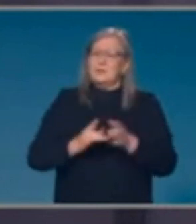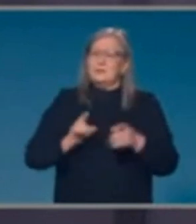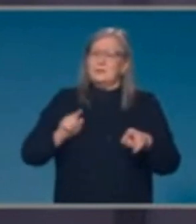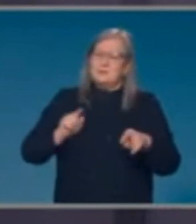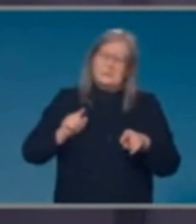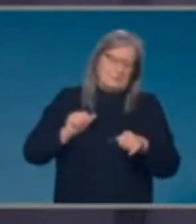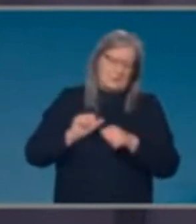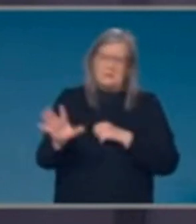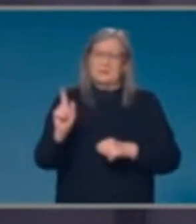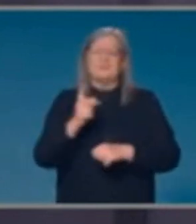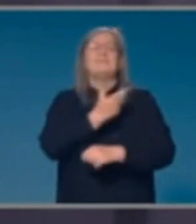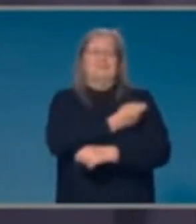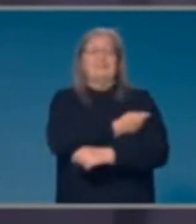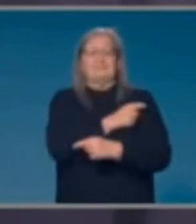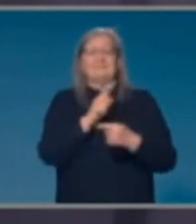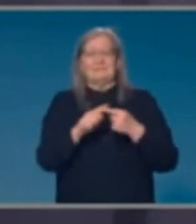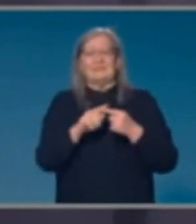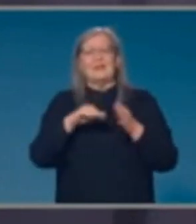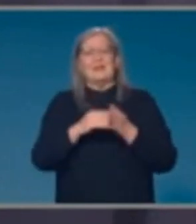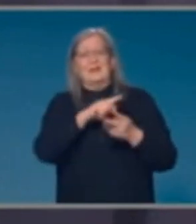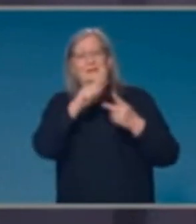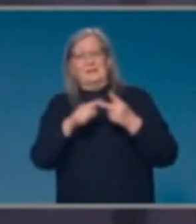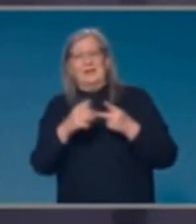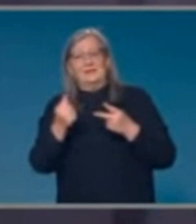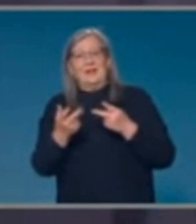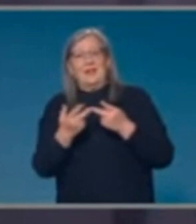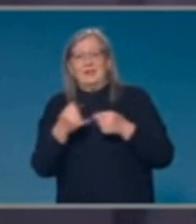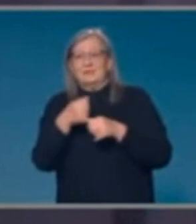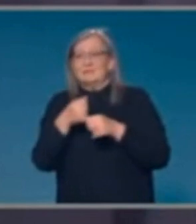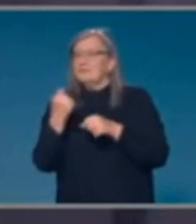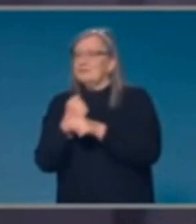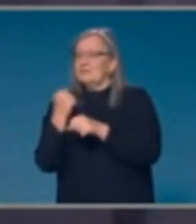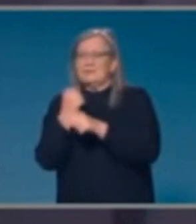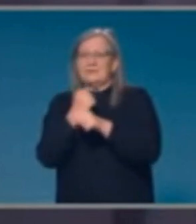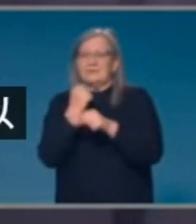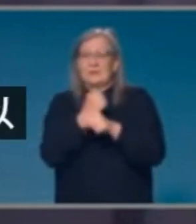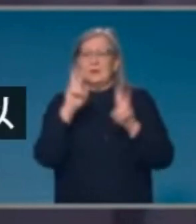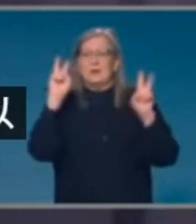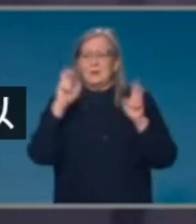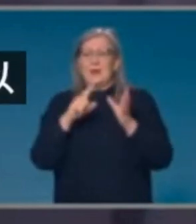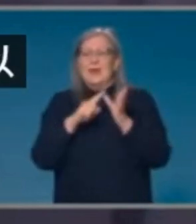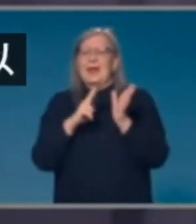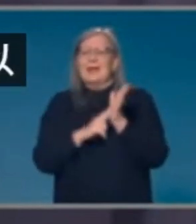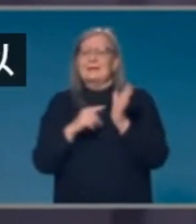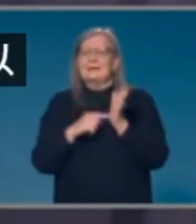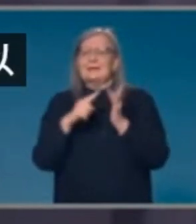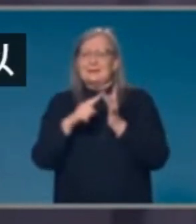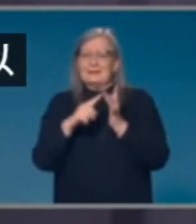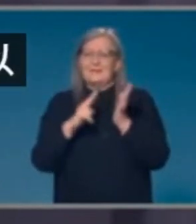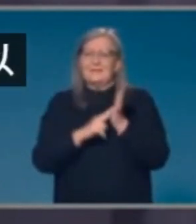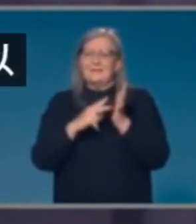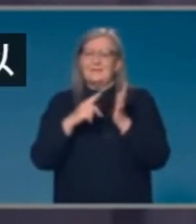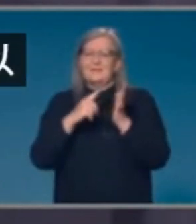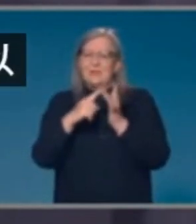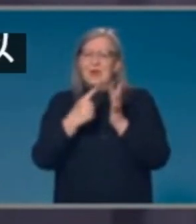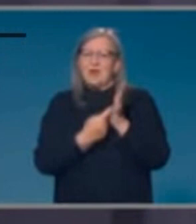now treatments that are being developed to antiviral treatments that will actually assist to